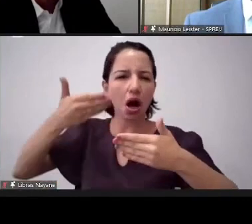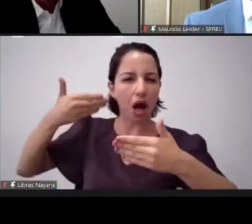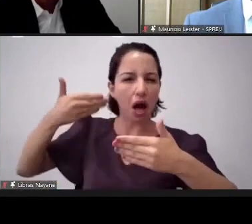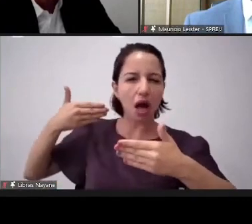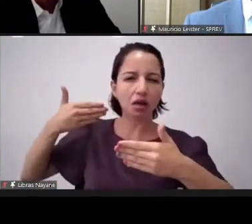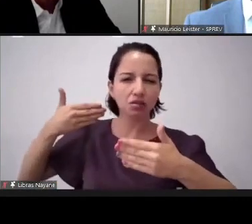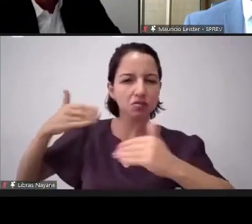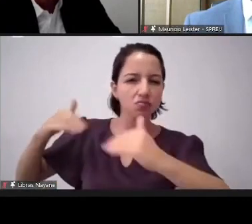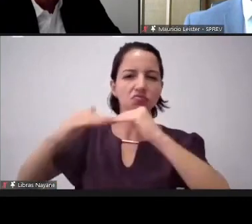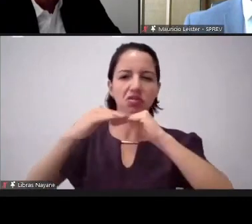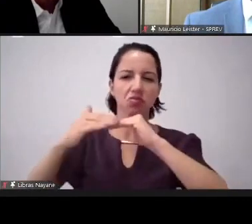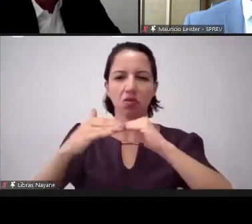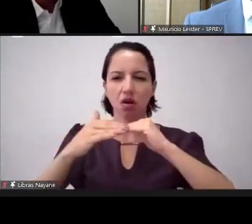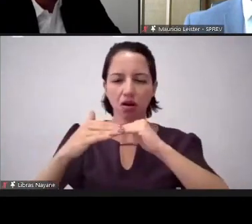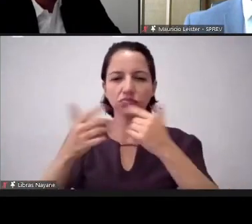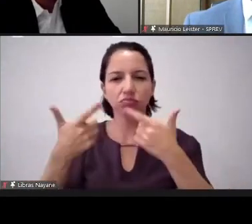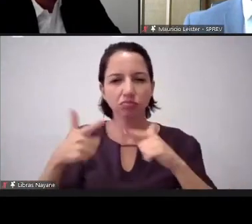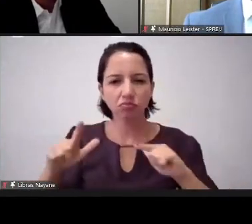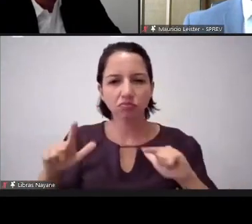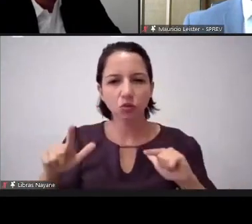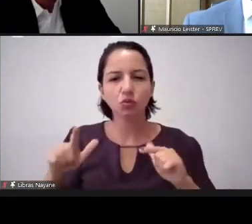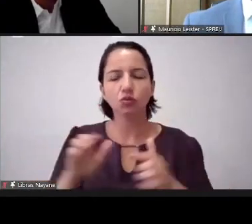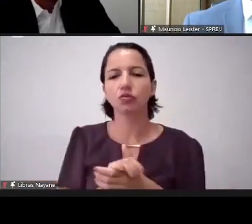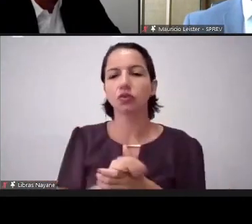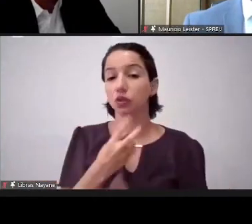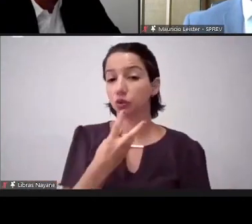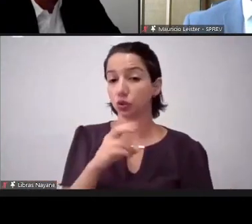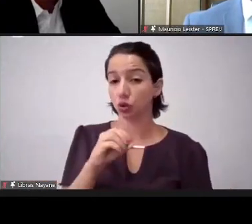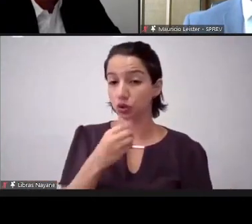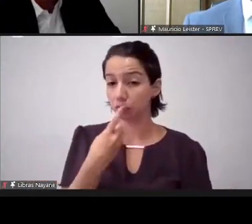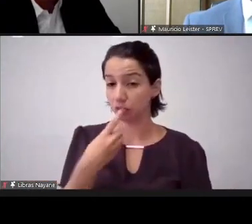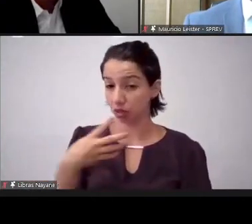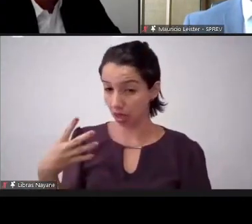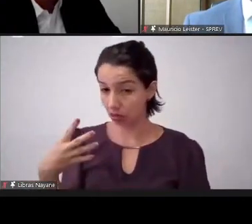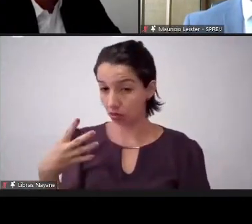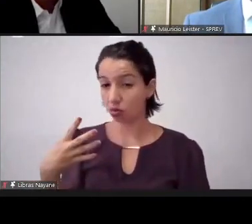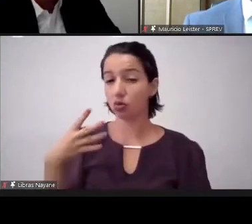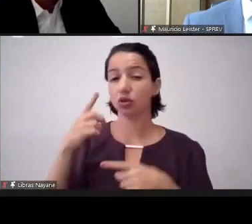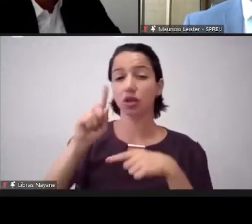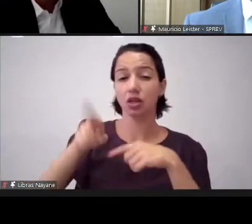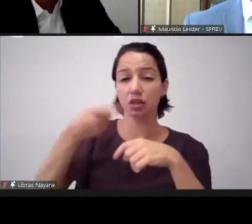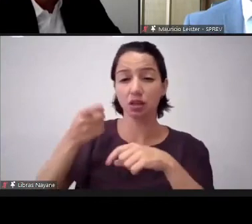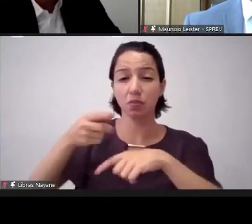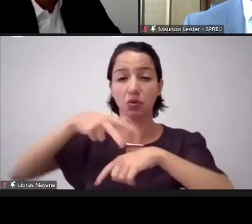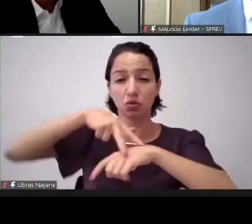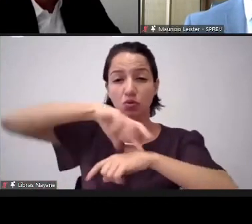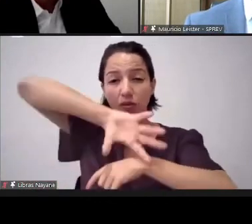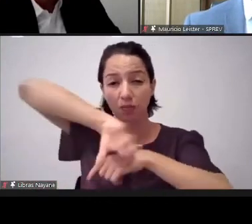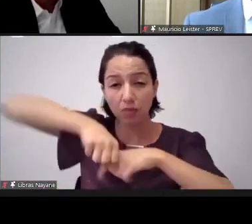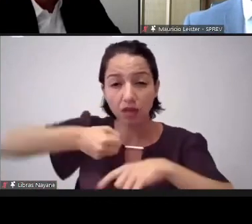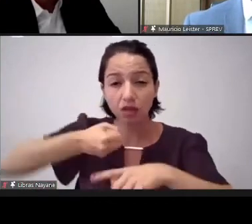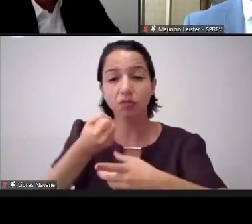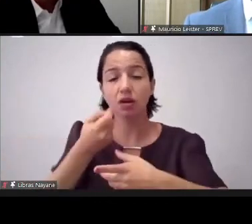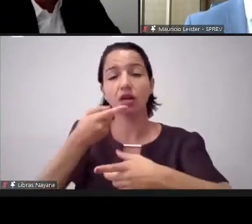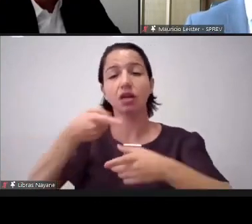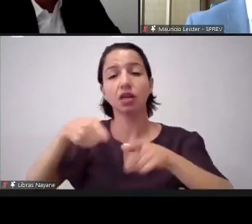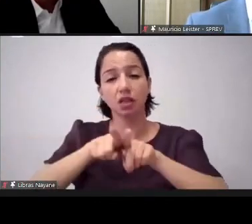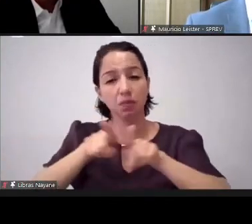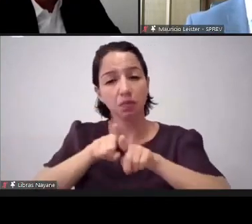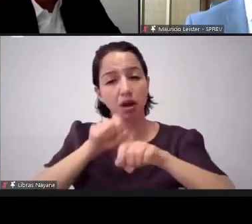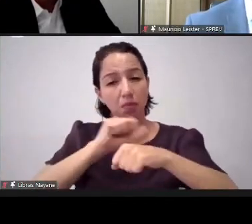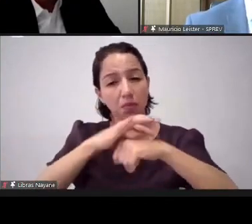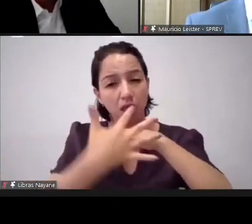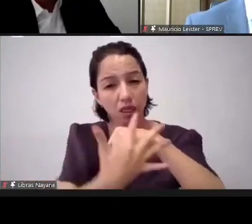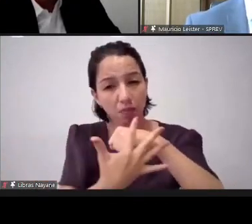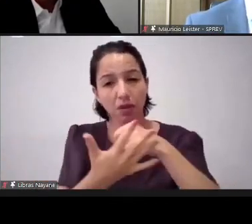levels before the crisis that still that it took place, the